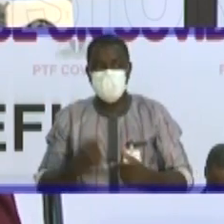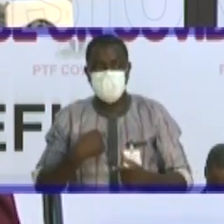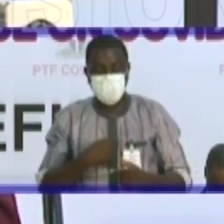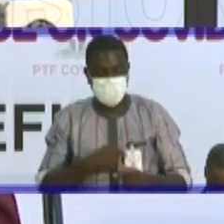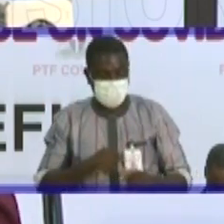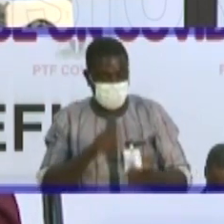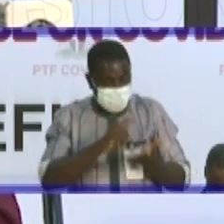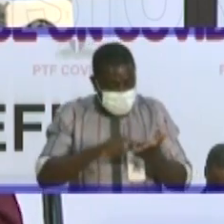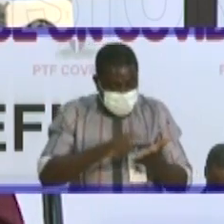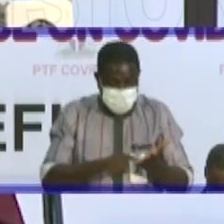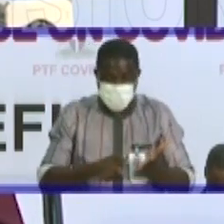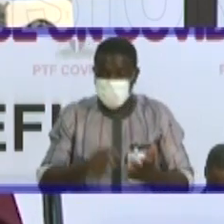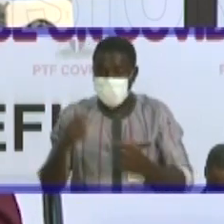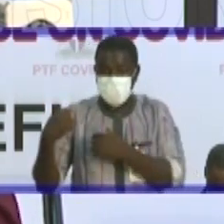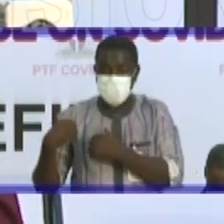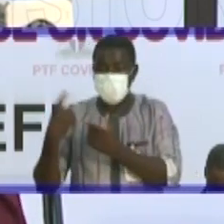nobody is